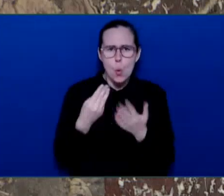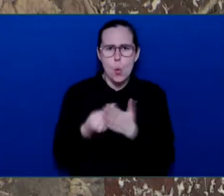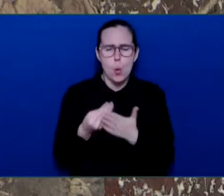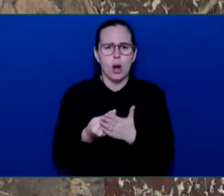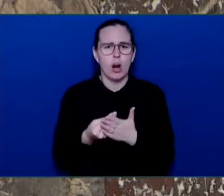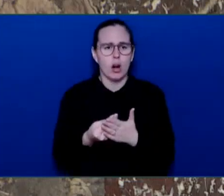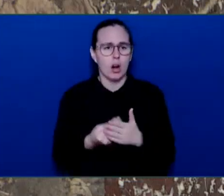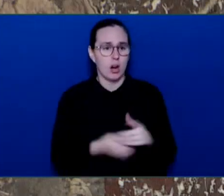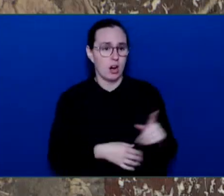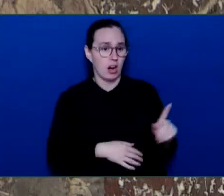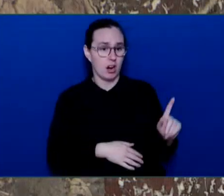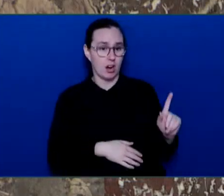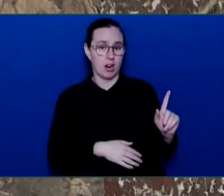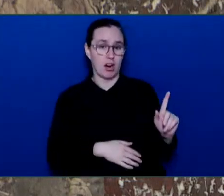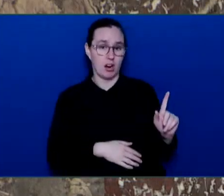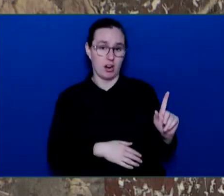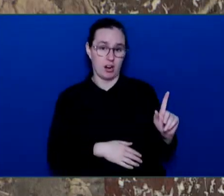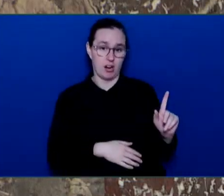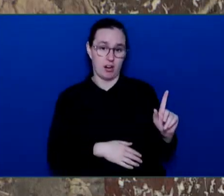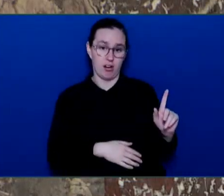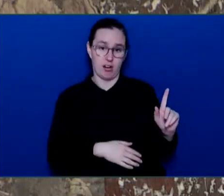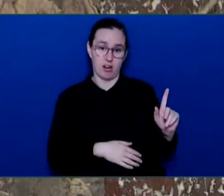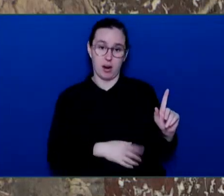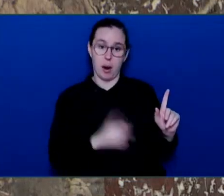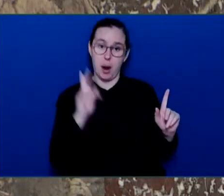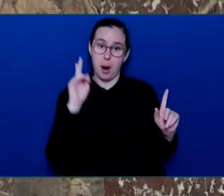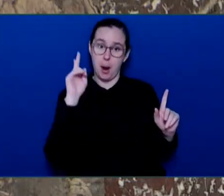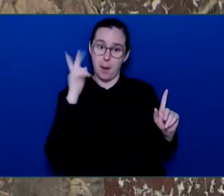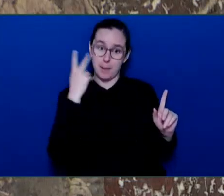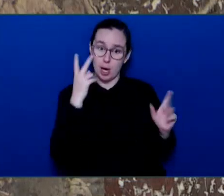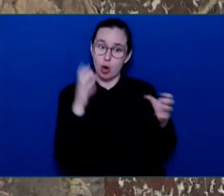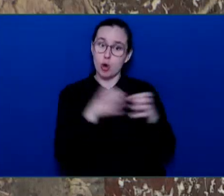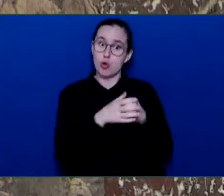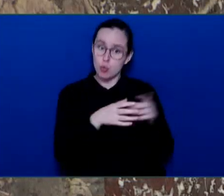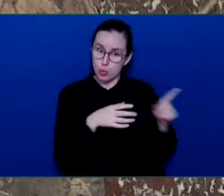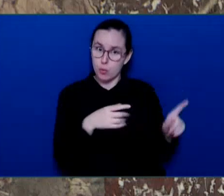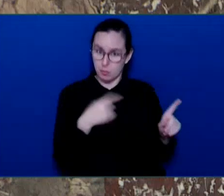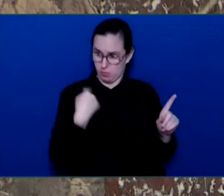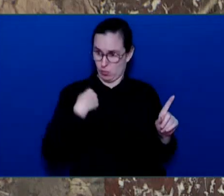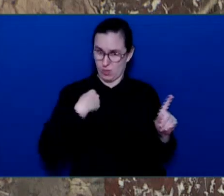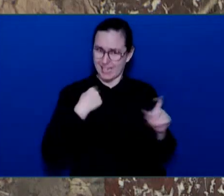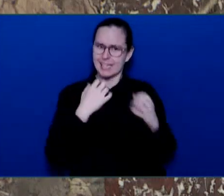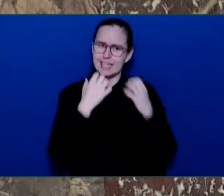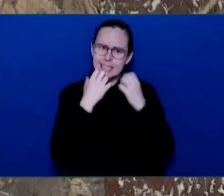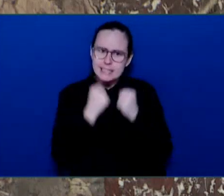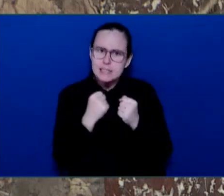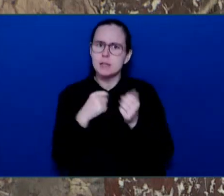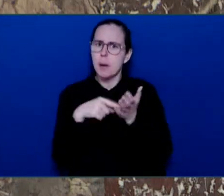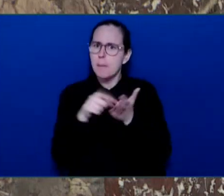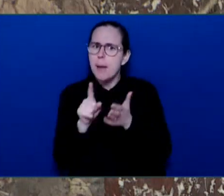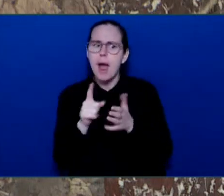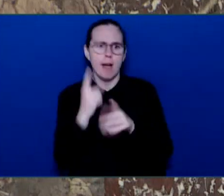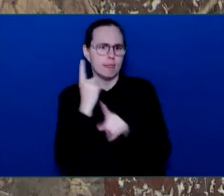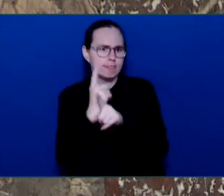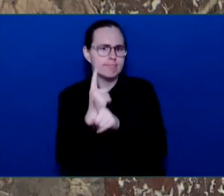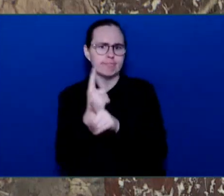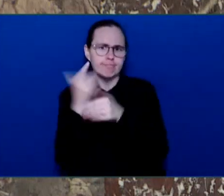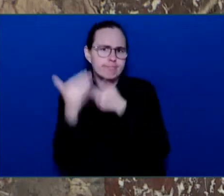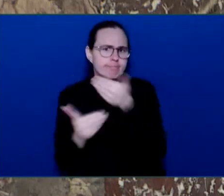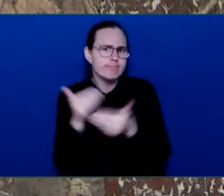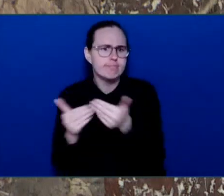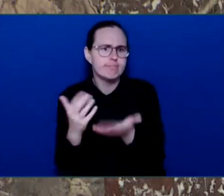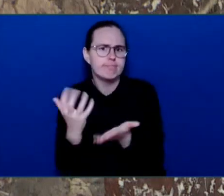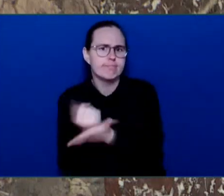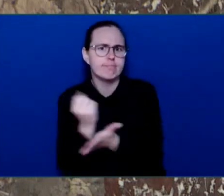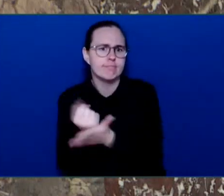And if that party was on this side of the House, families would be paying at least $140 a year more